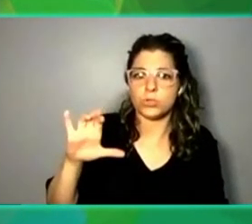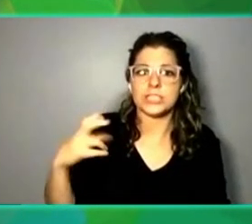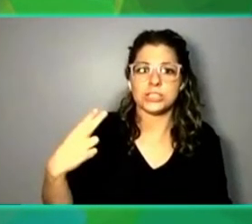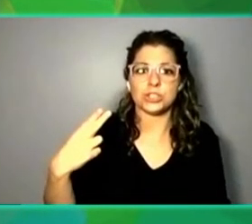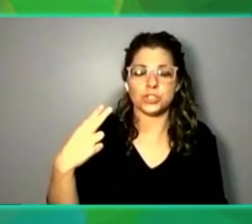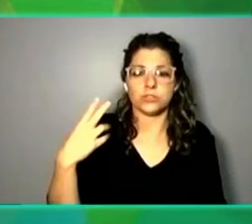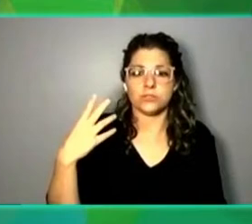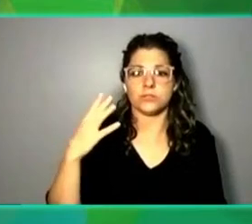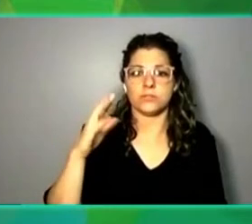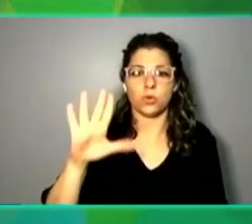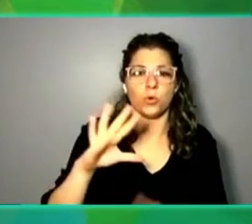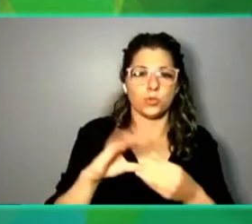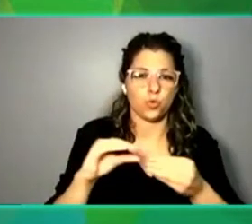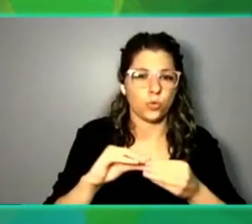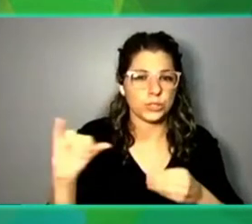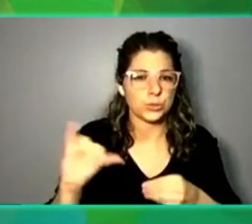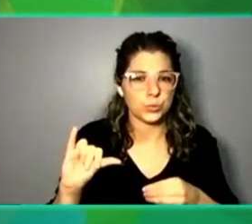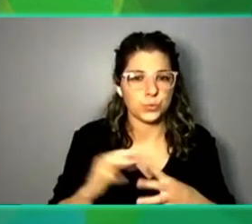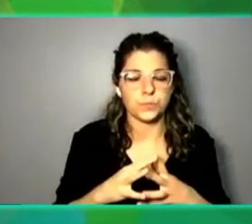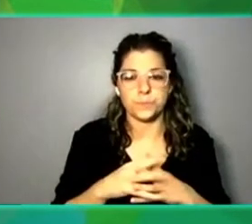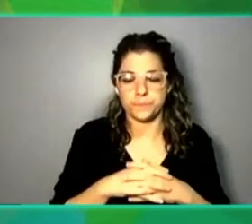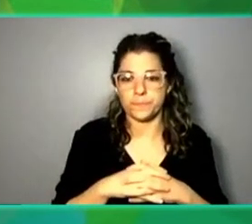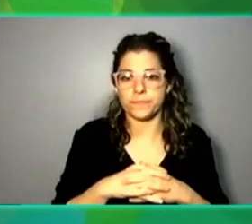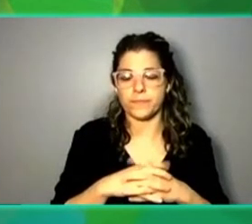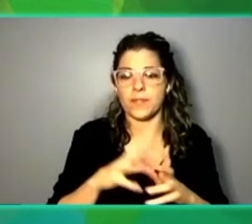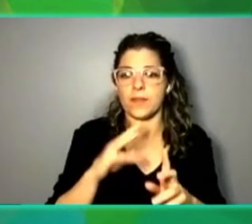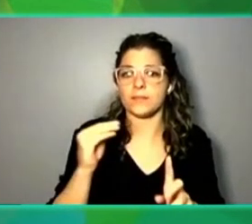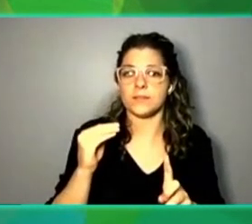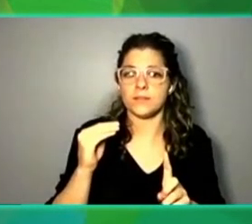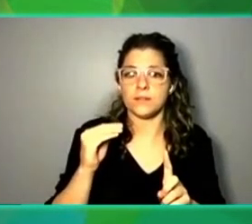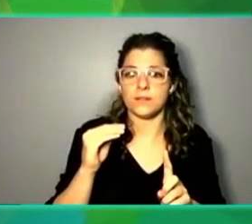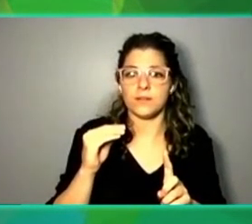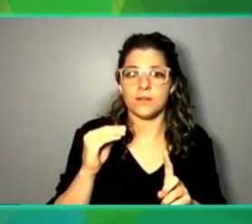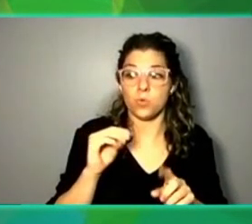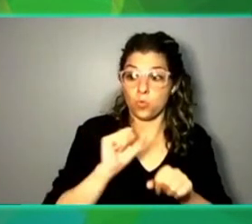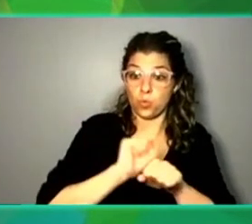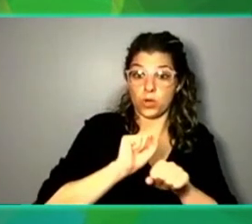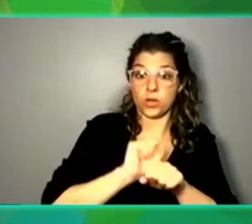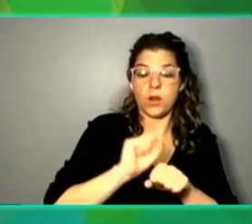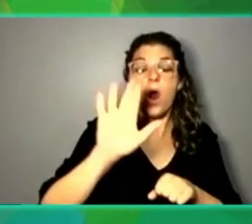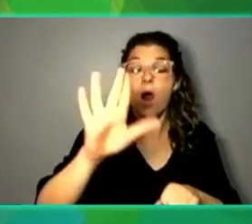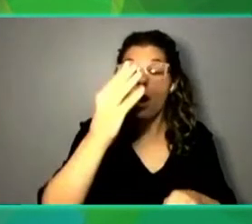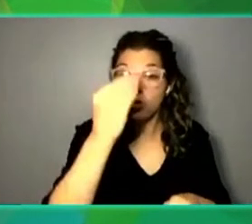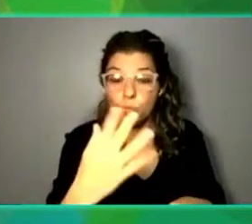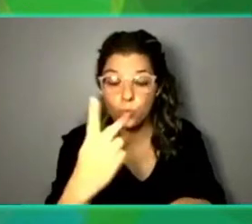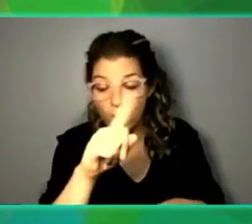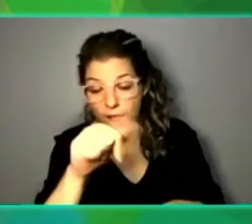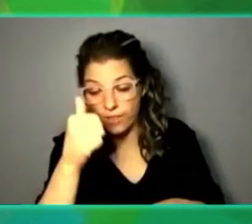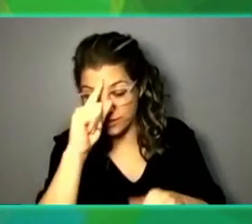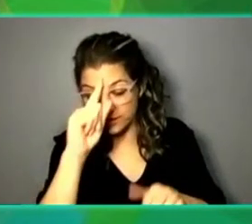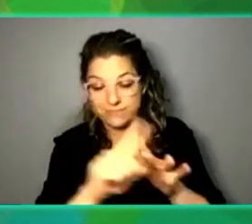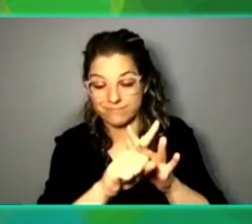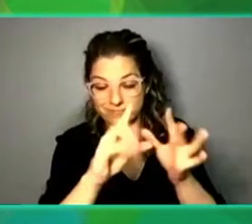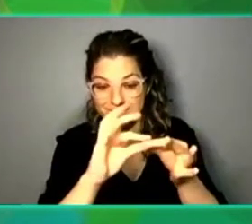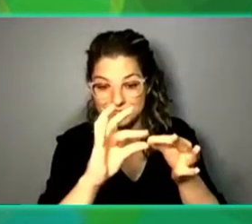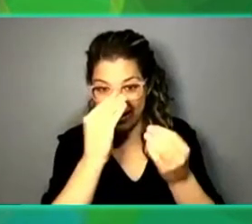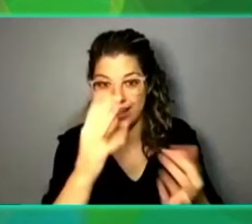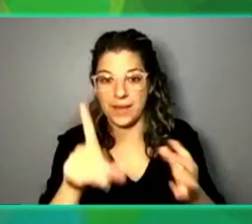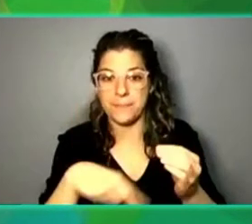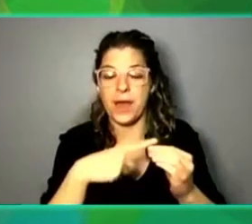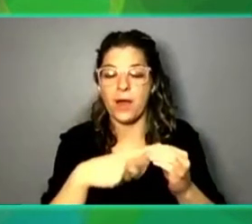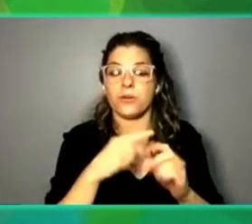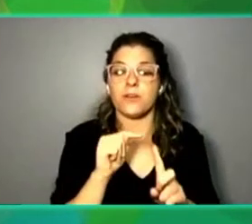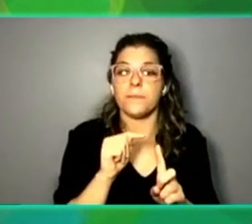and enrich your stories as well. And as far as working, you know what? There's one other thing I wanted to say about